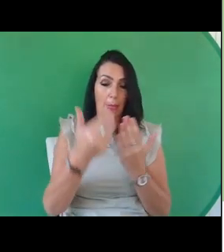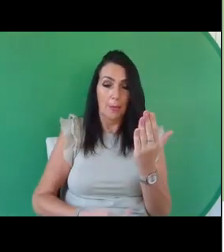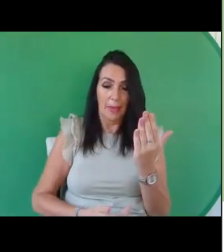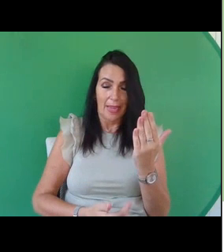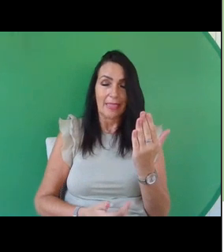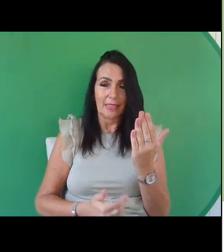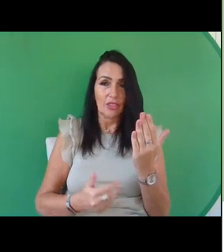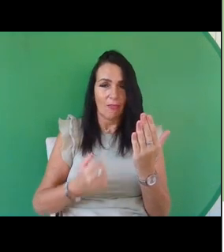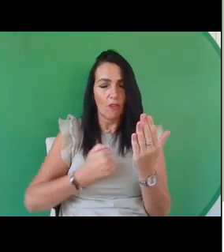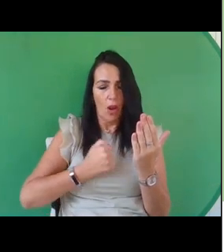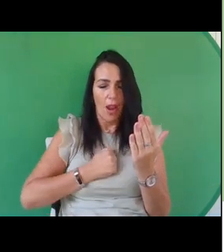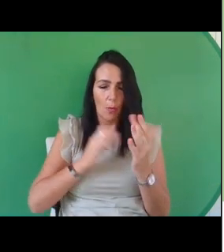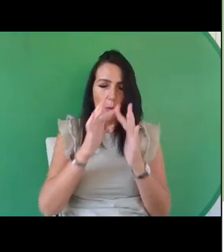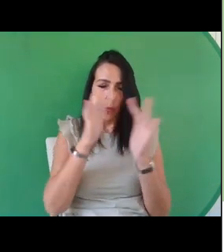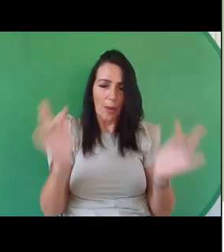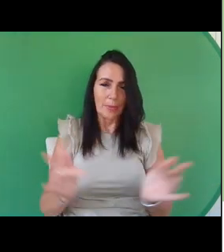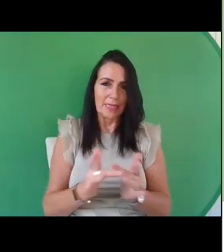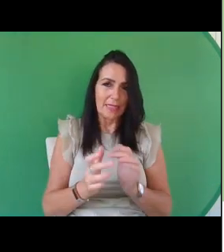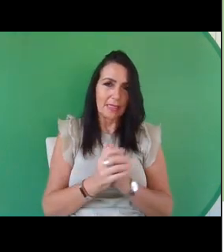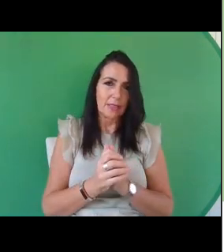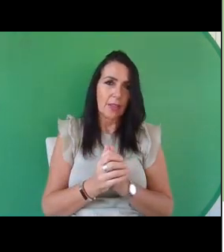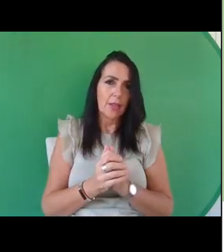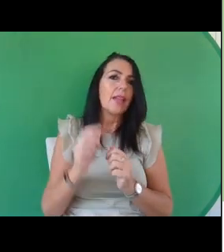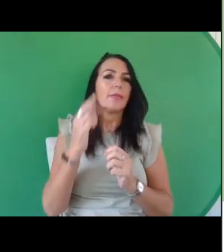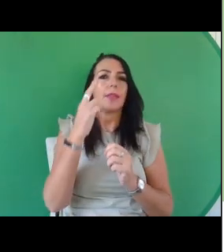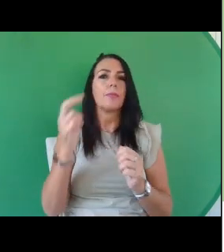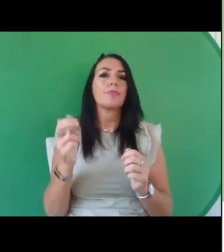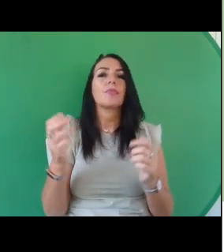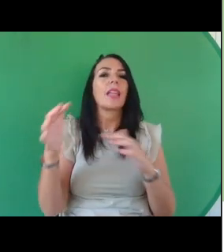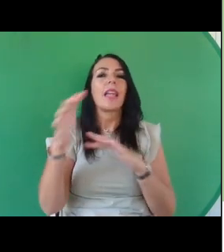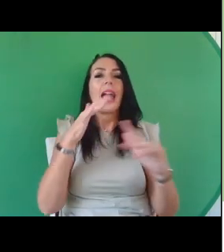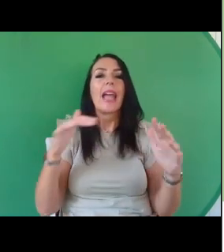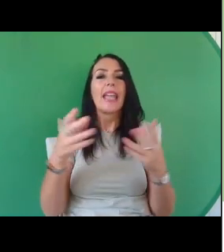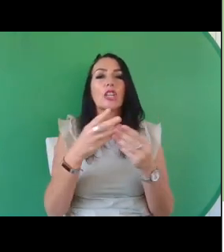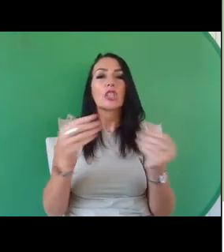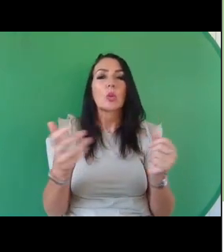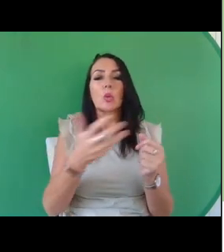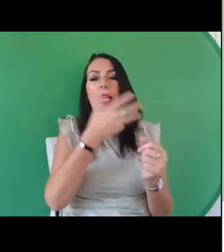Saving Trust website, the Air Source Heat Pump Guidance.